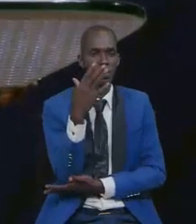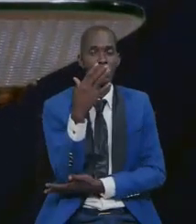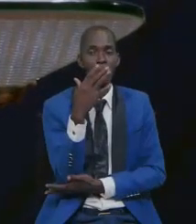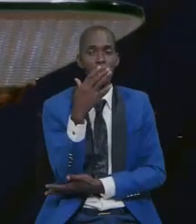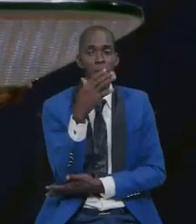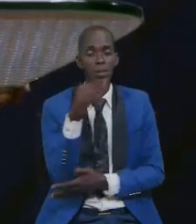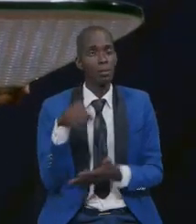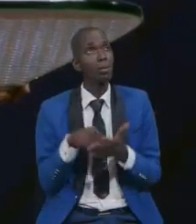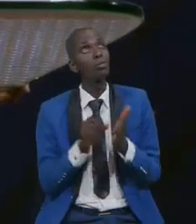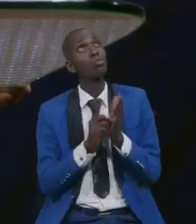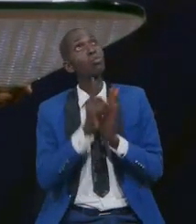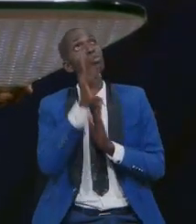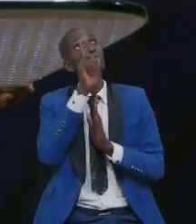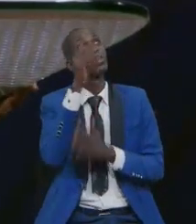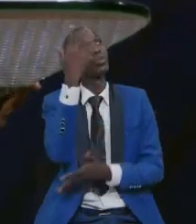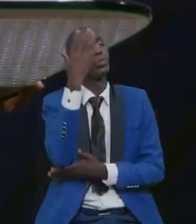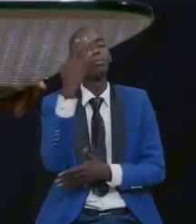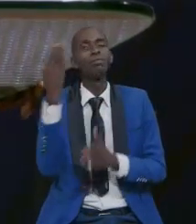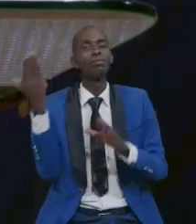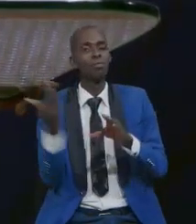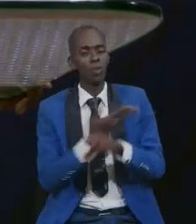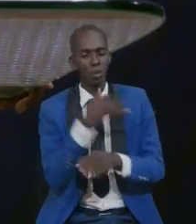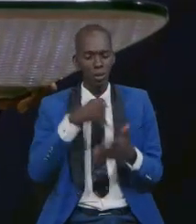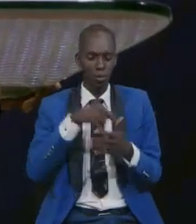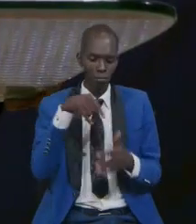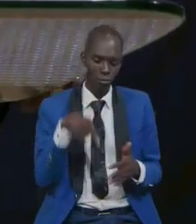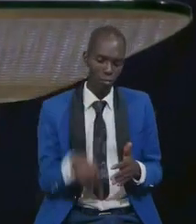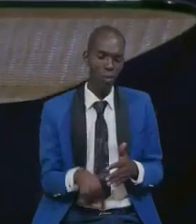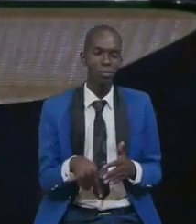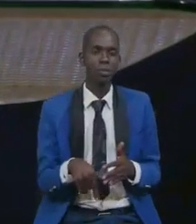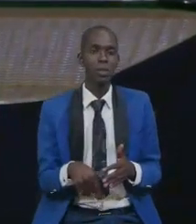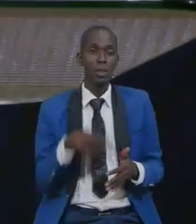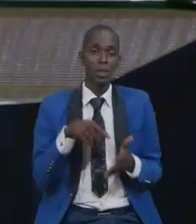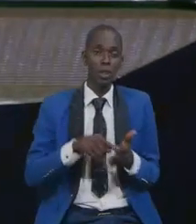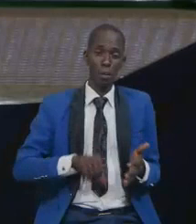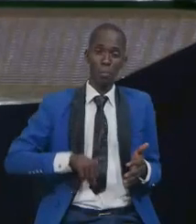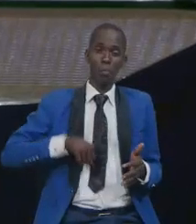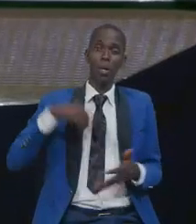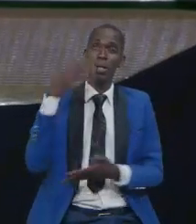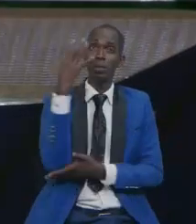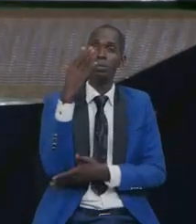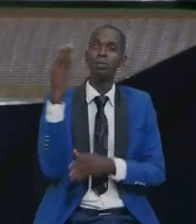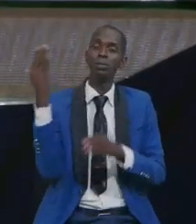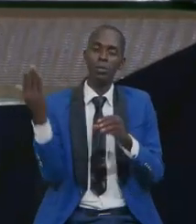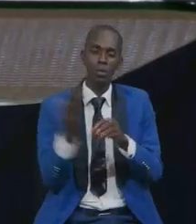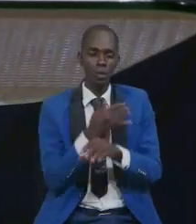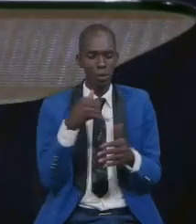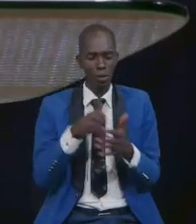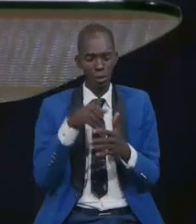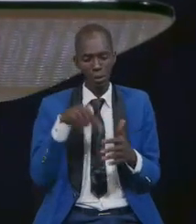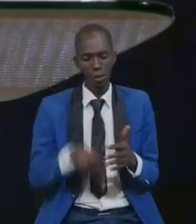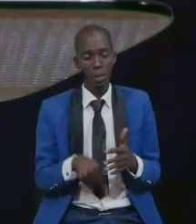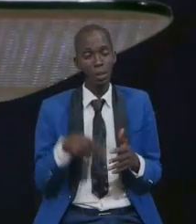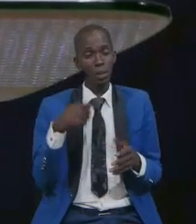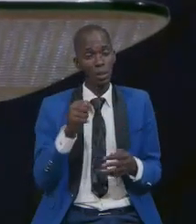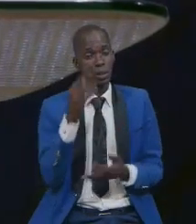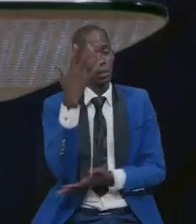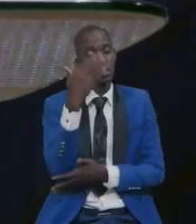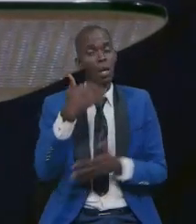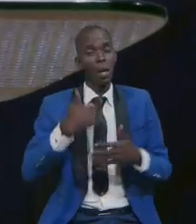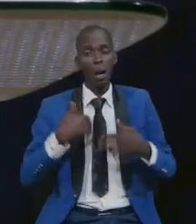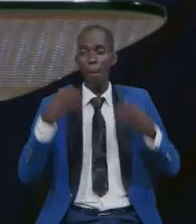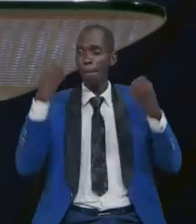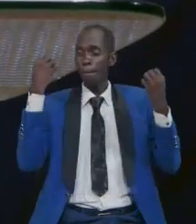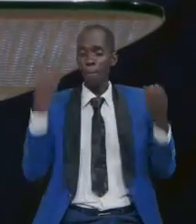tall tree, cut it down. This proud tree, cut it down. There is a tree with many branches and with many leaves and